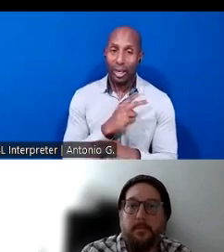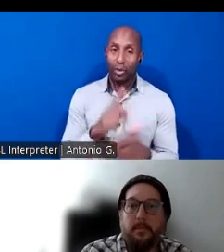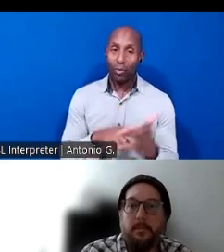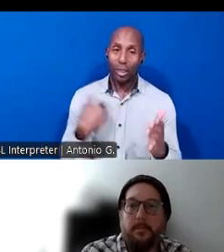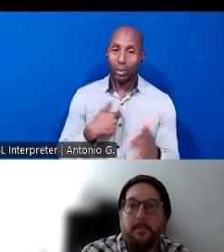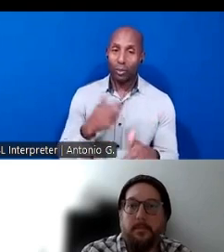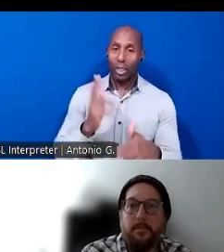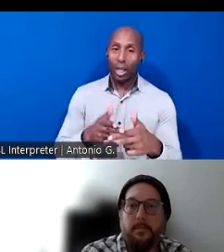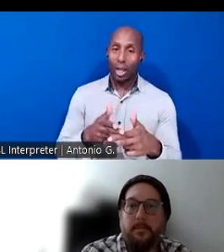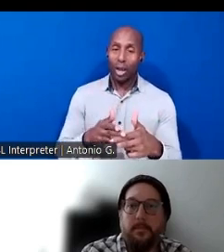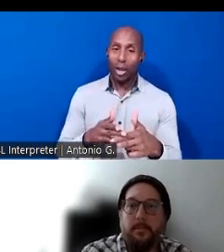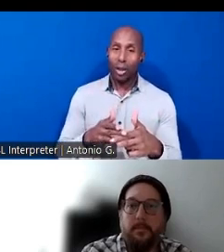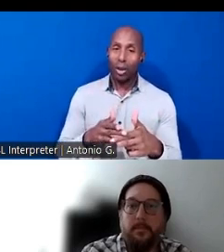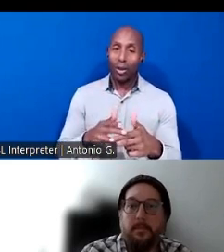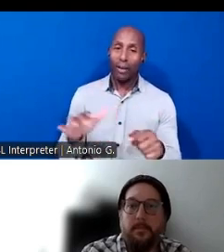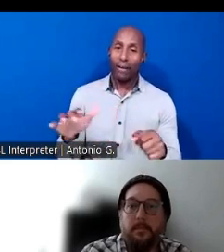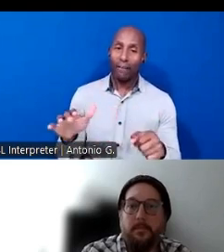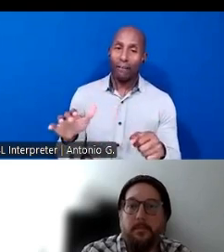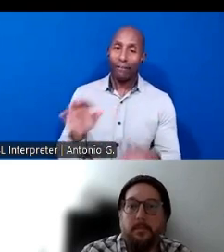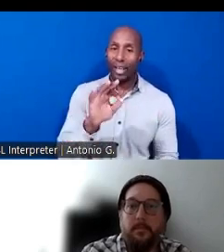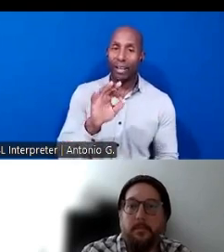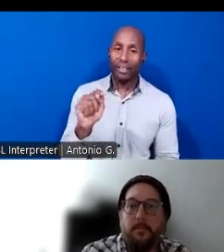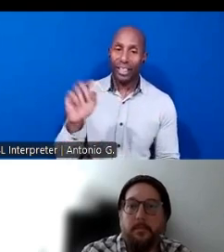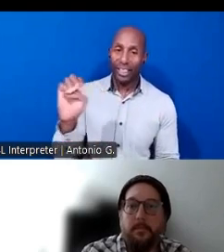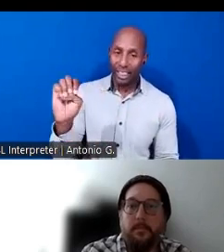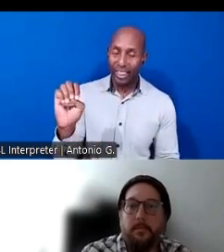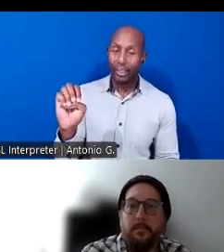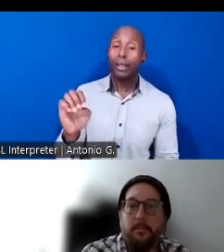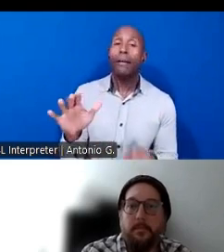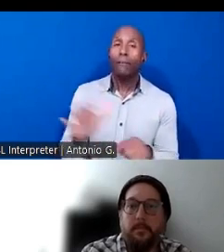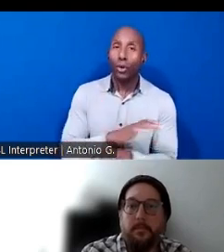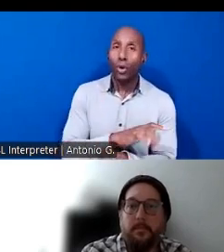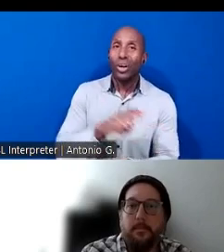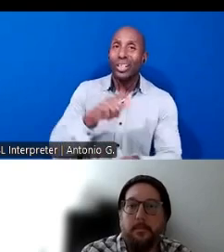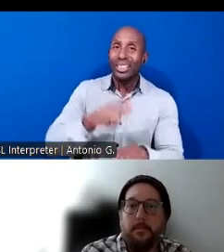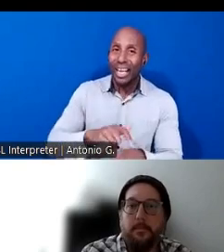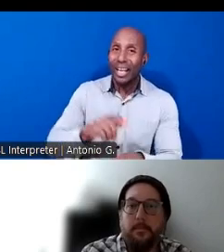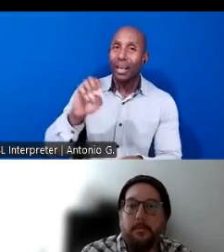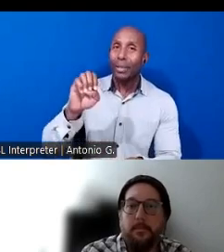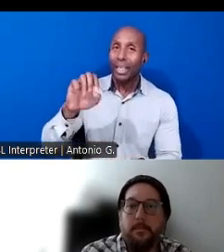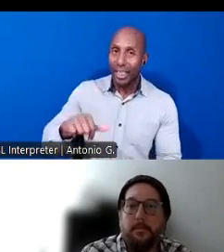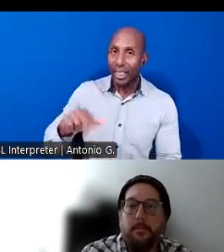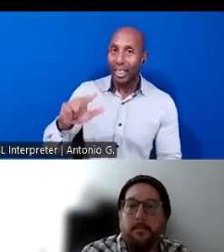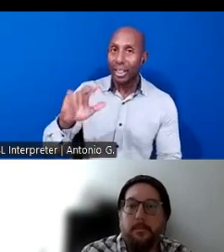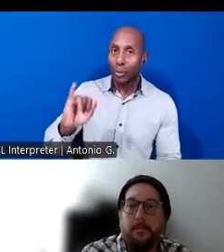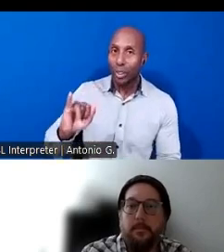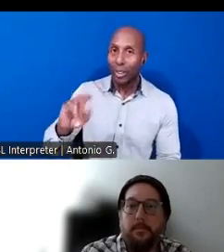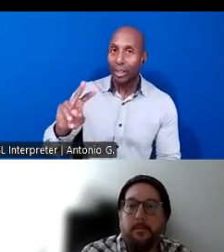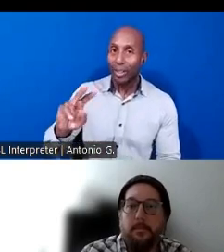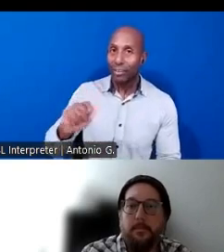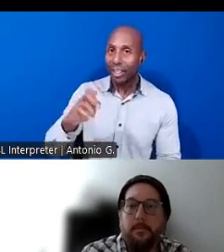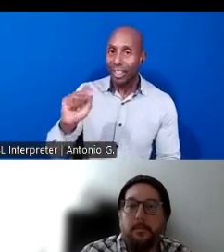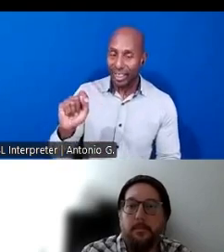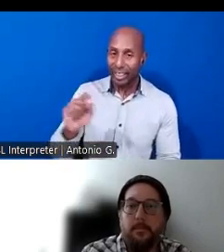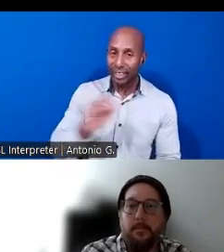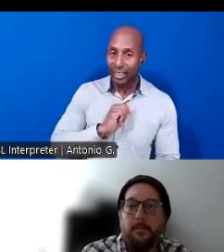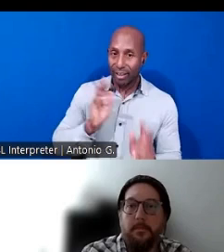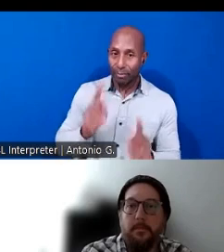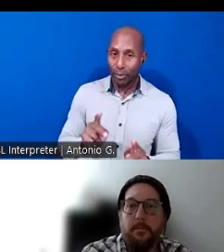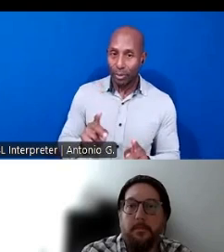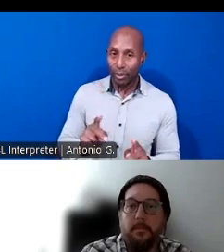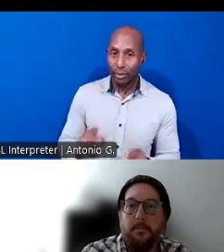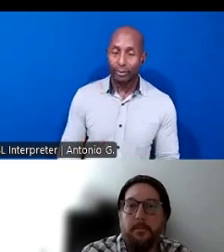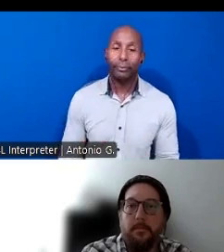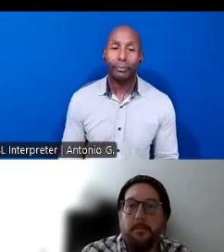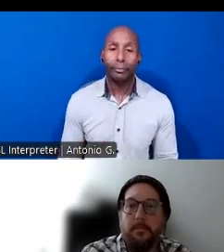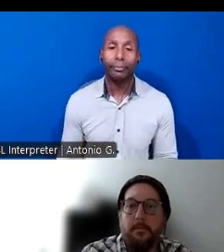on the forms a full-time equivalent staff person, and we use the acronym FTE. And we will go over how